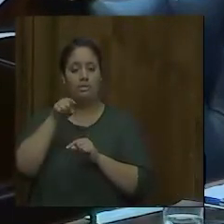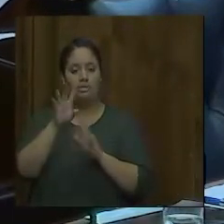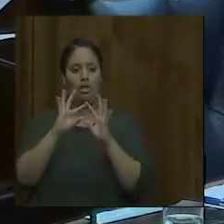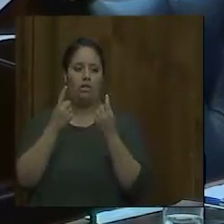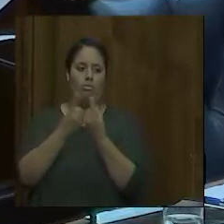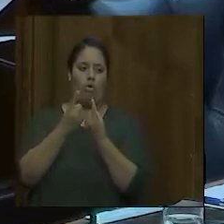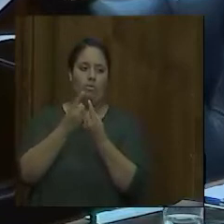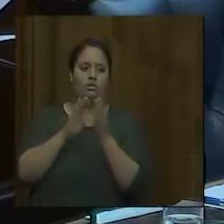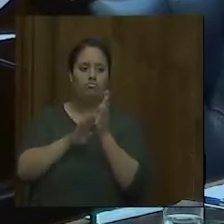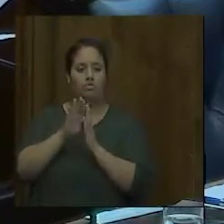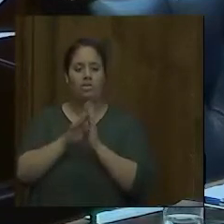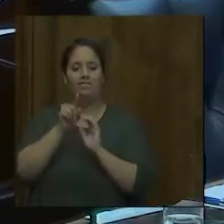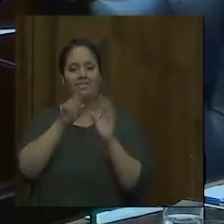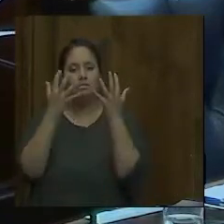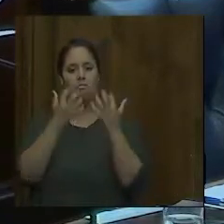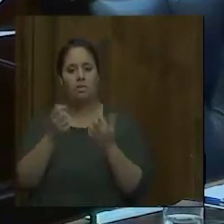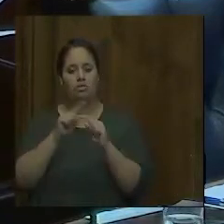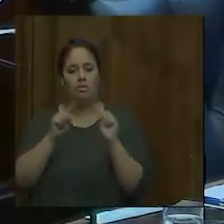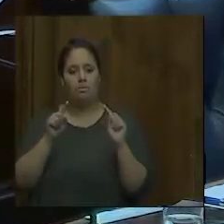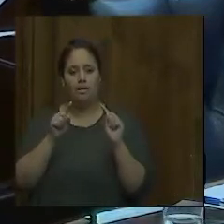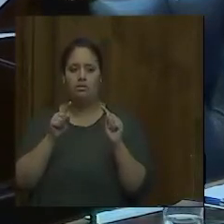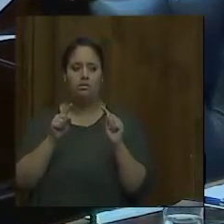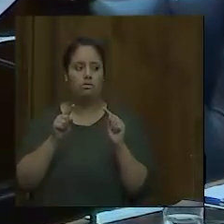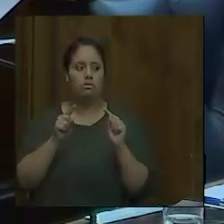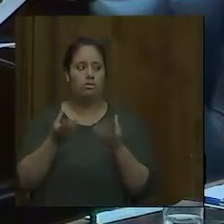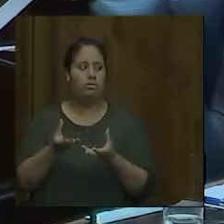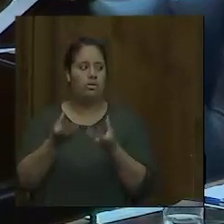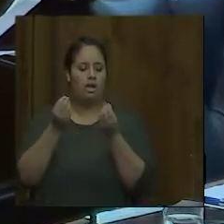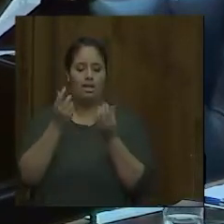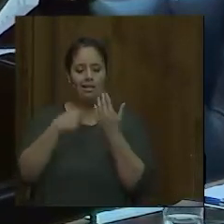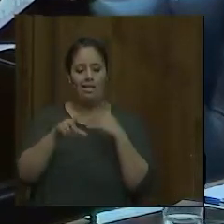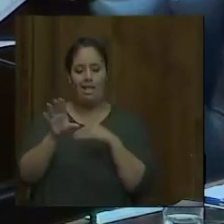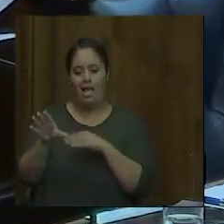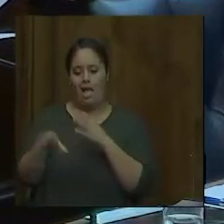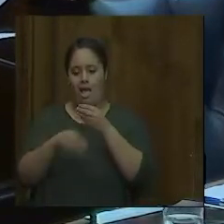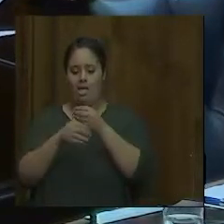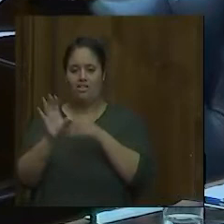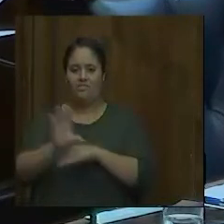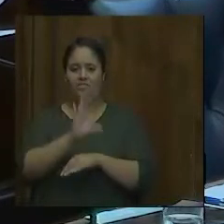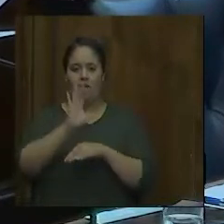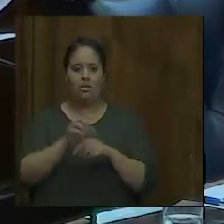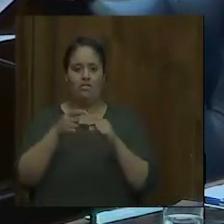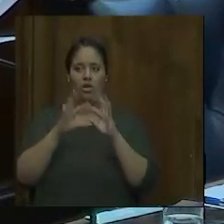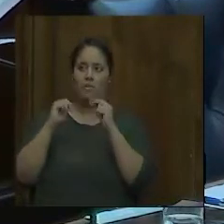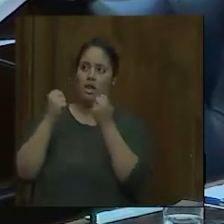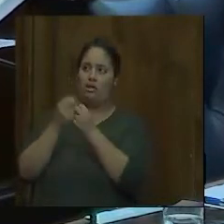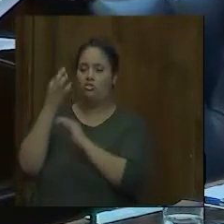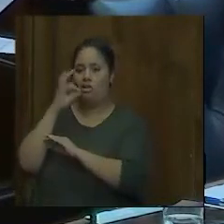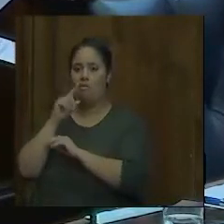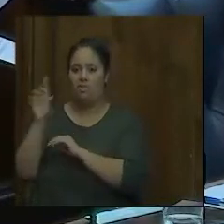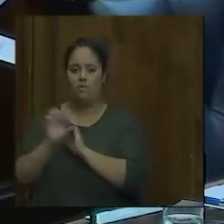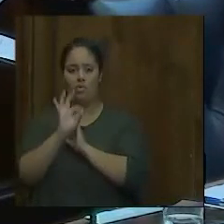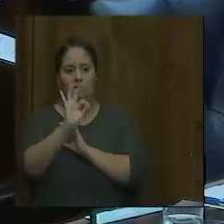department is decreasing this budget despite receiving an additional funding from the national government for